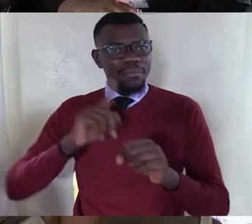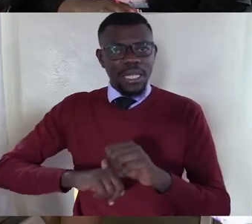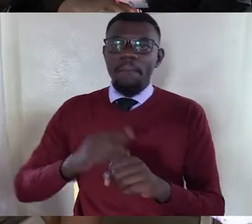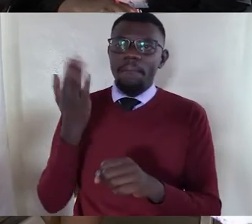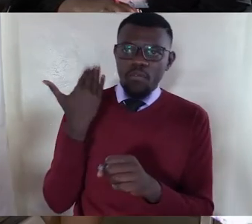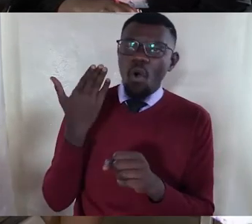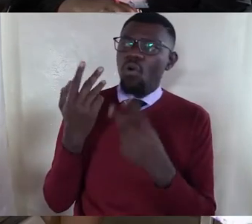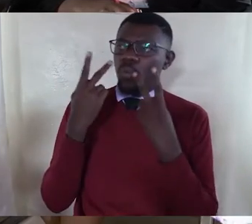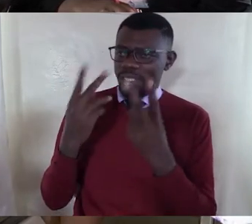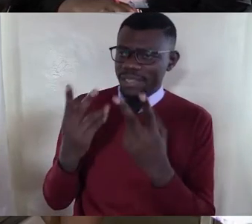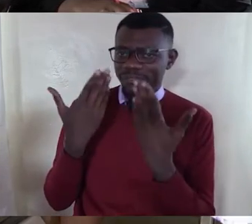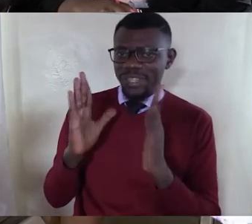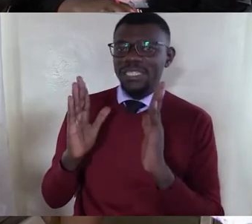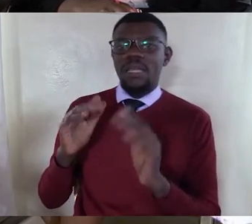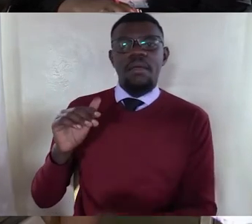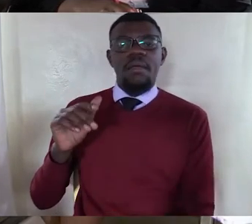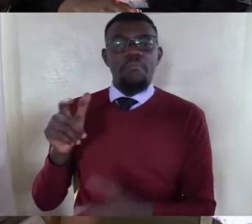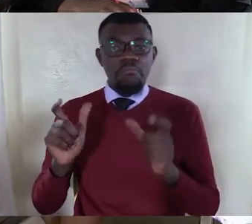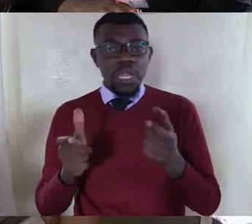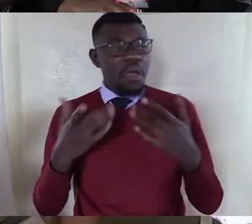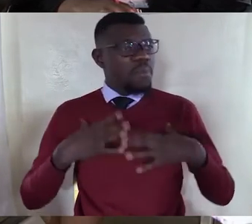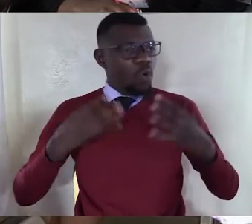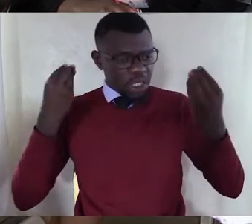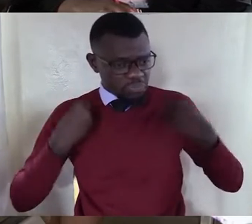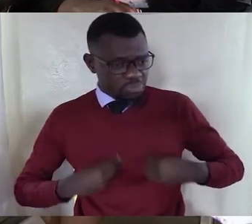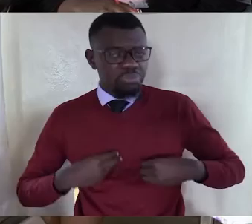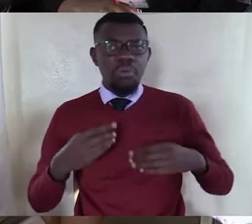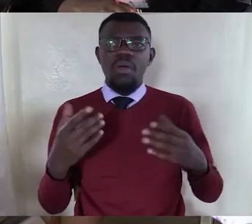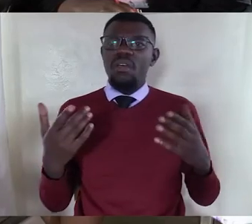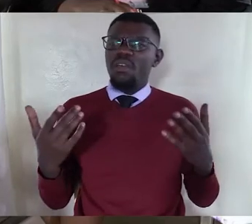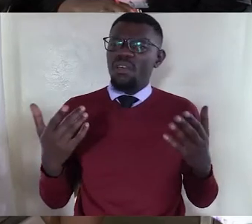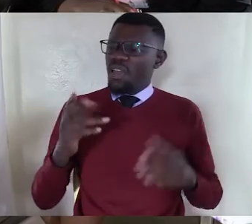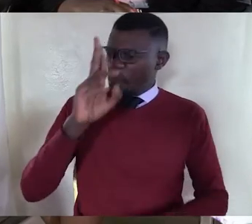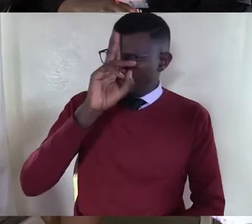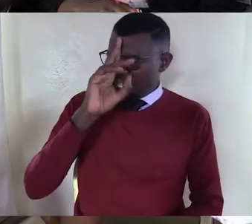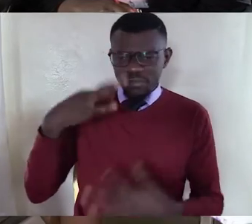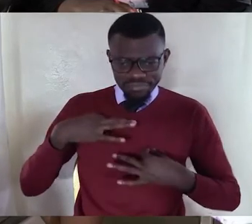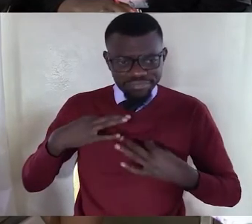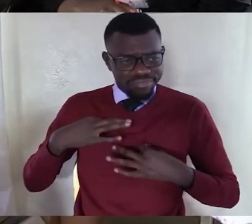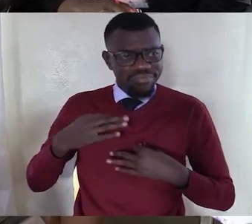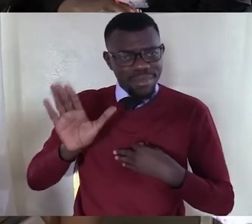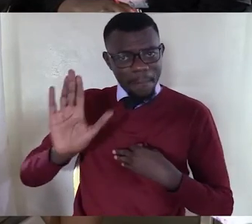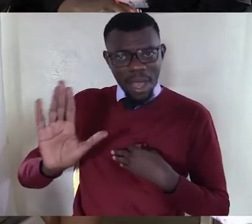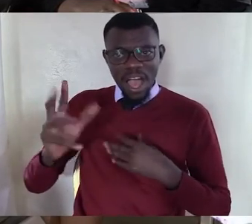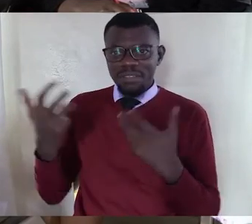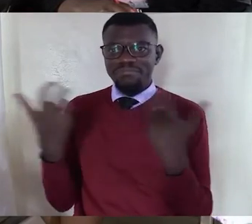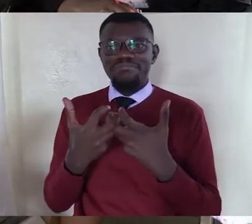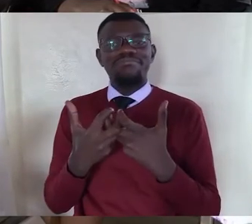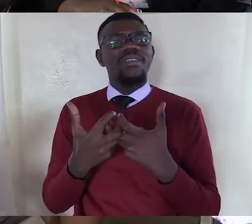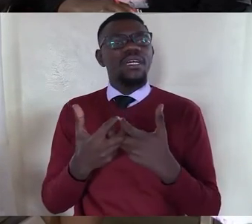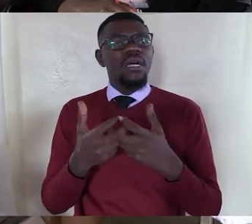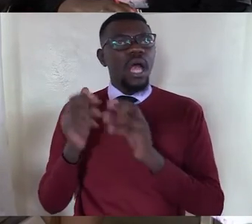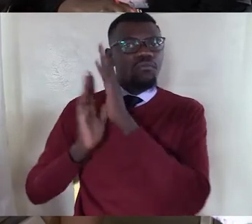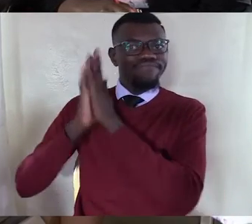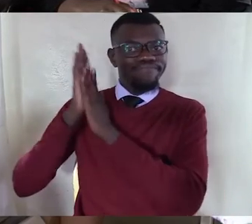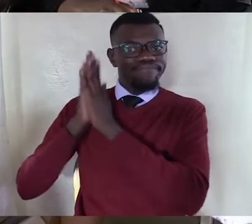accountability ahead of the game? We saw police arriving in certain cities in Kisumu with body bags. I